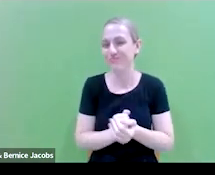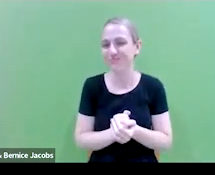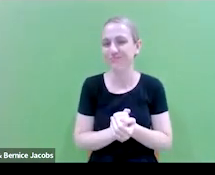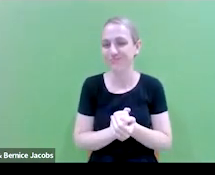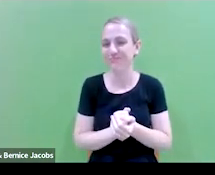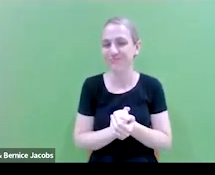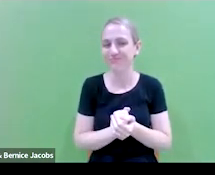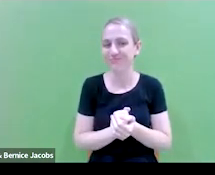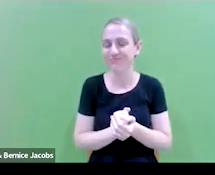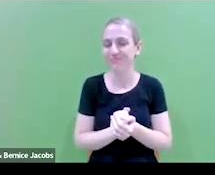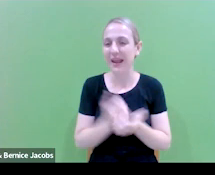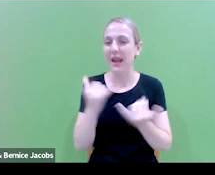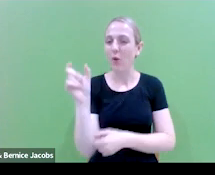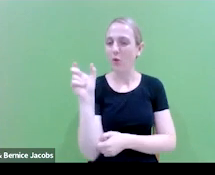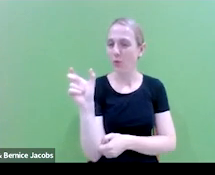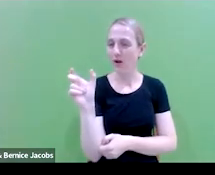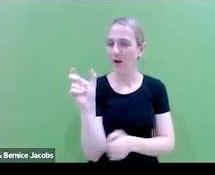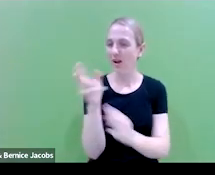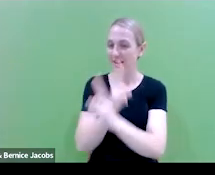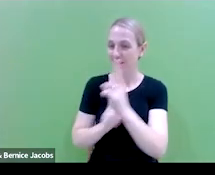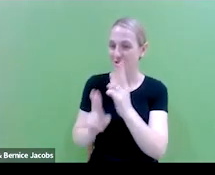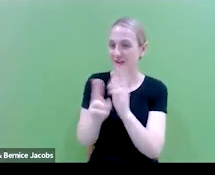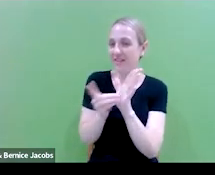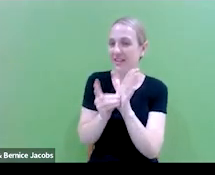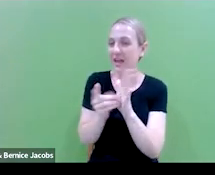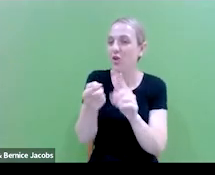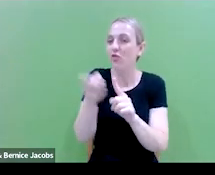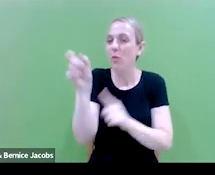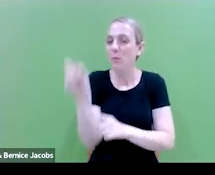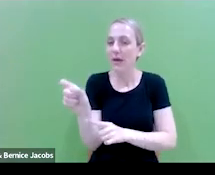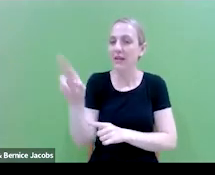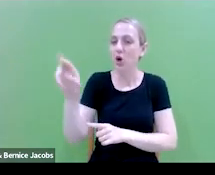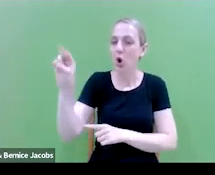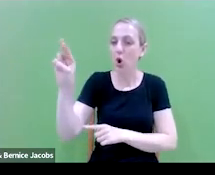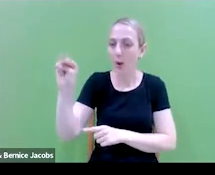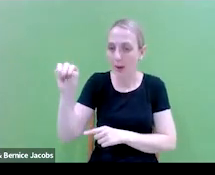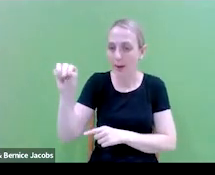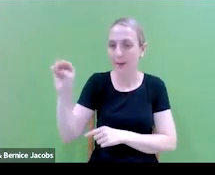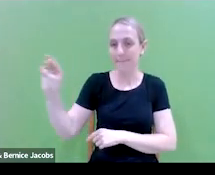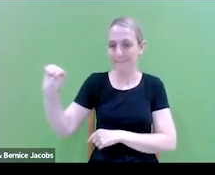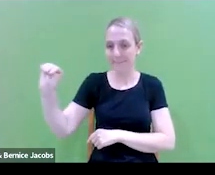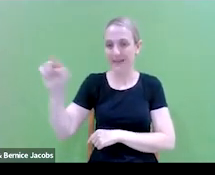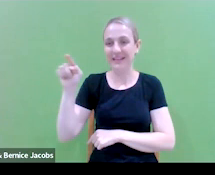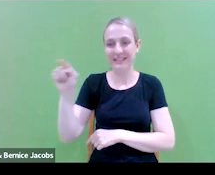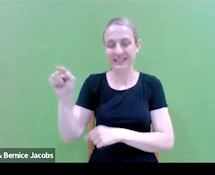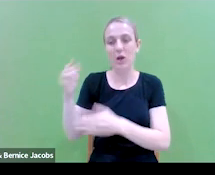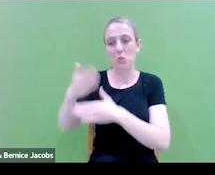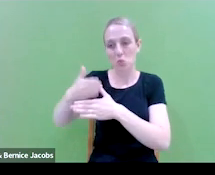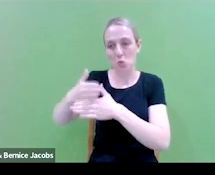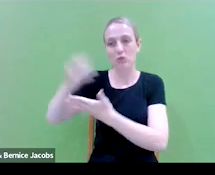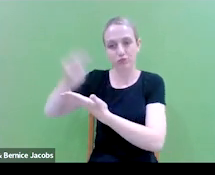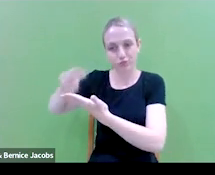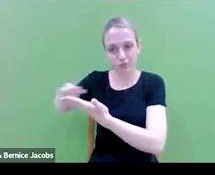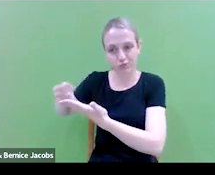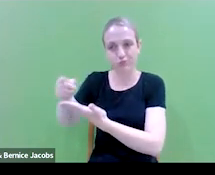So the term universal design was coined by Ron Mace, who was an architect who I mentioned, and he coined